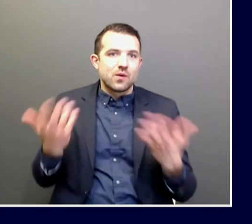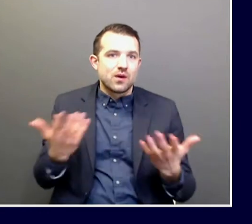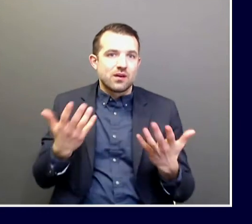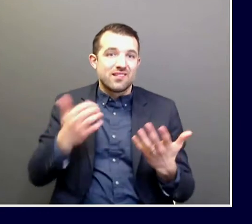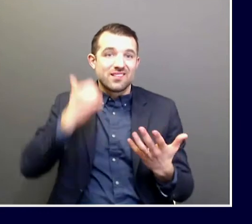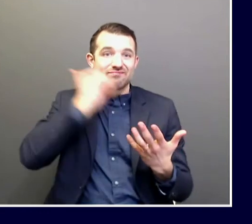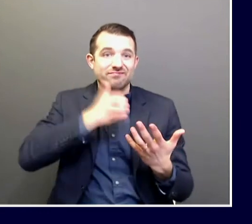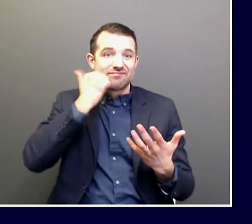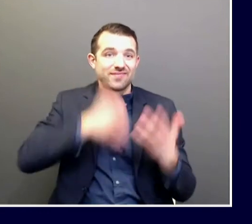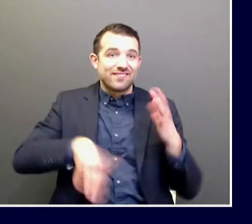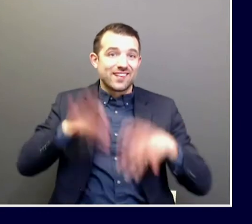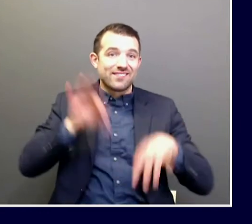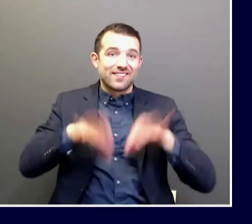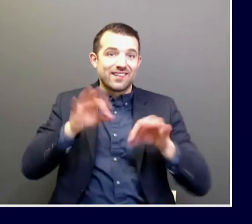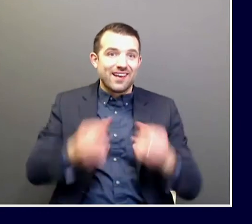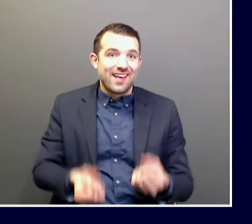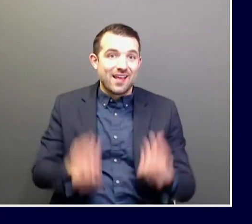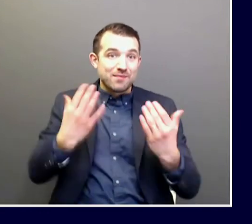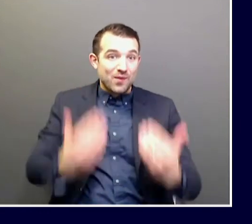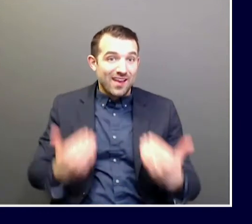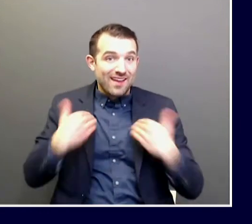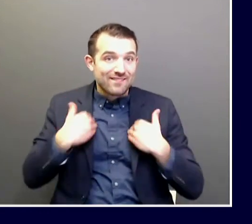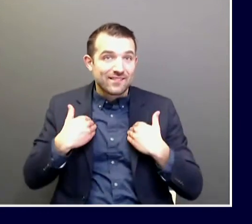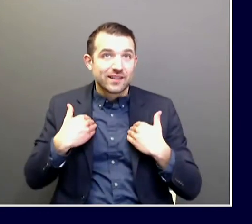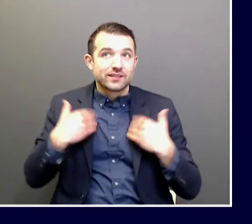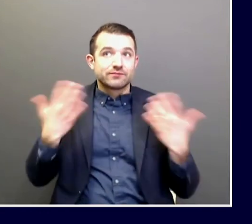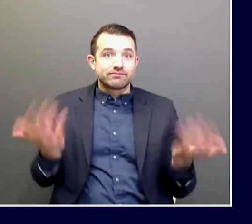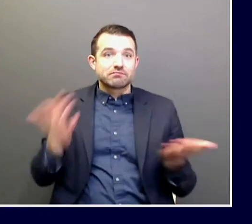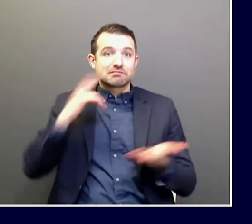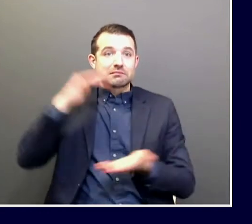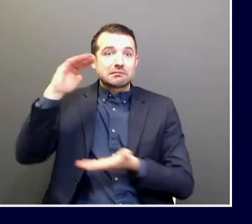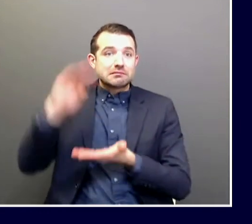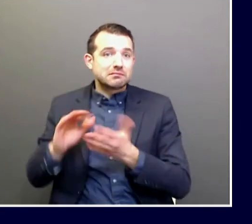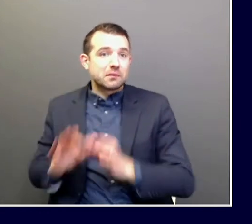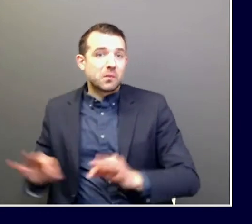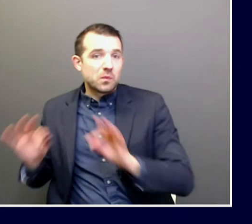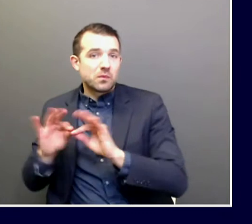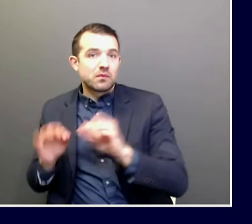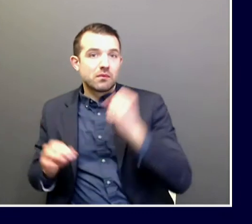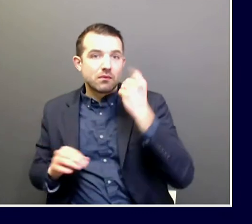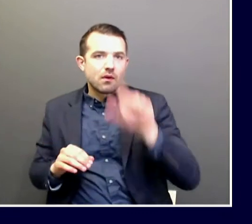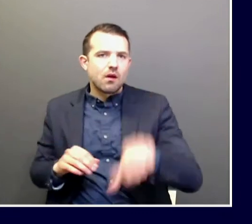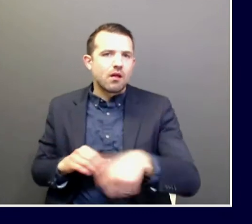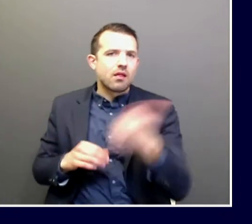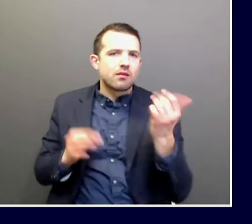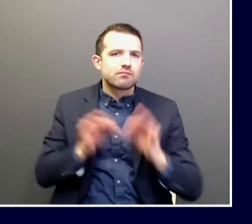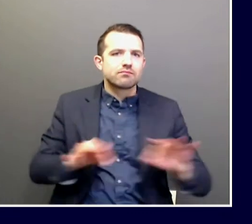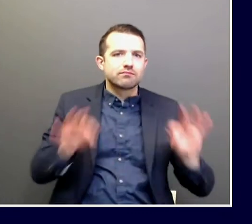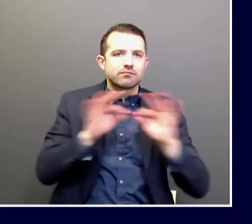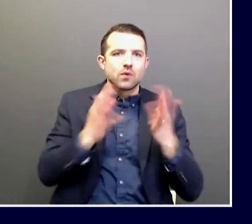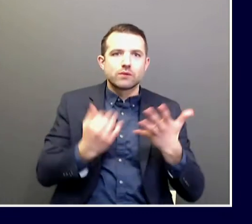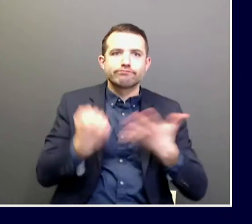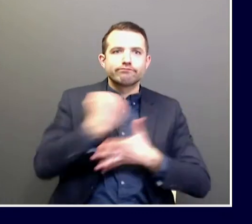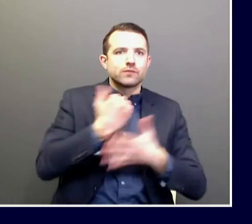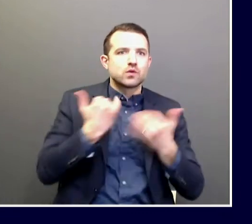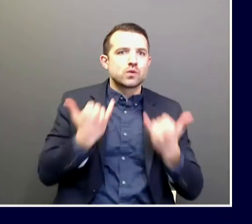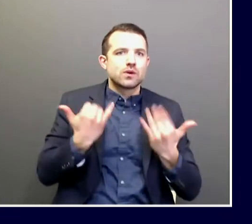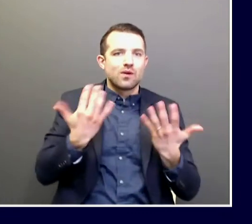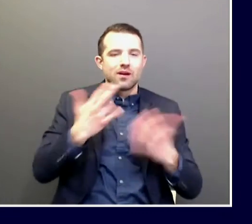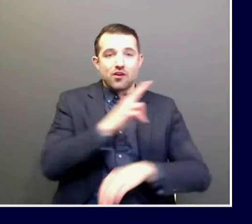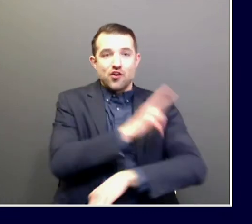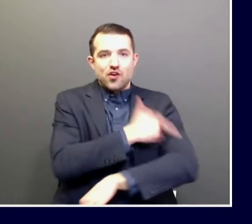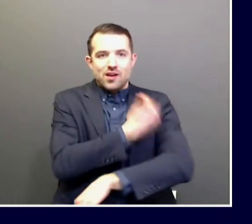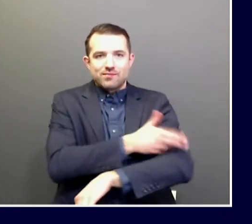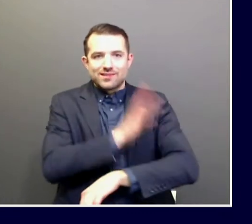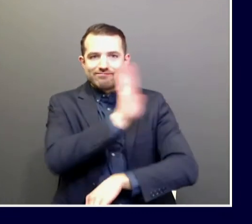has simultaneously upped the importance of other metrics like hospitalizations and, as I've talked about